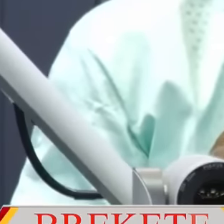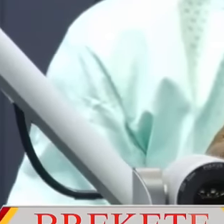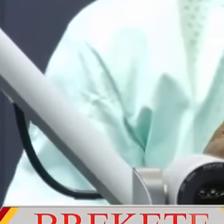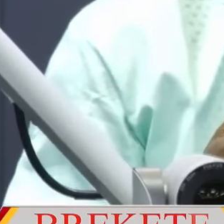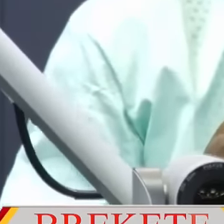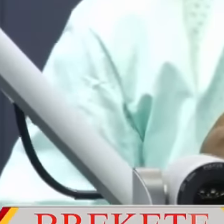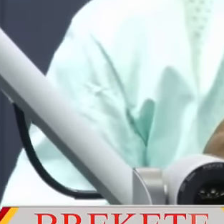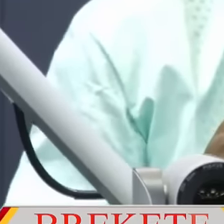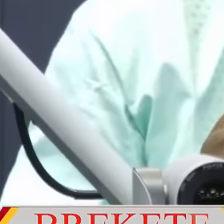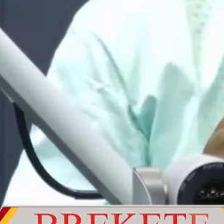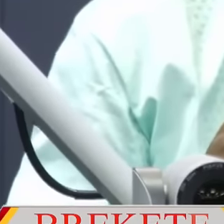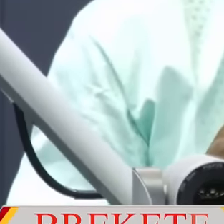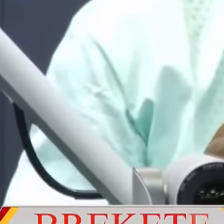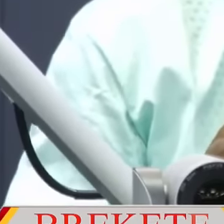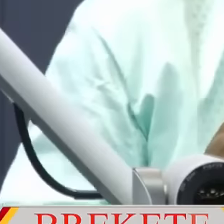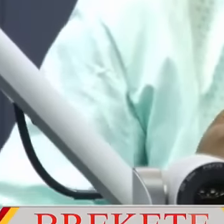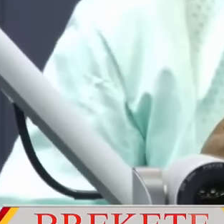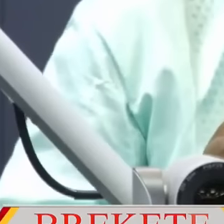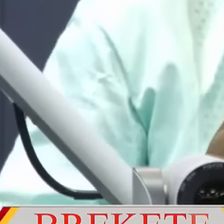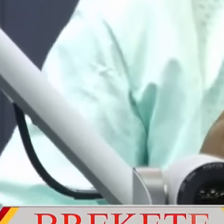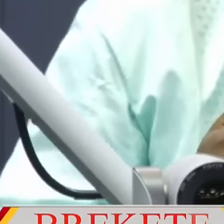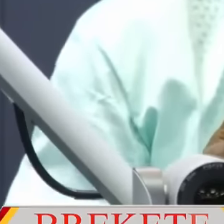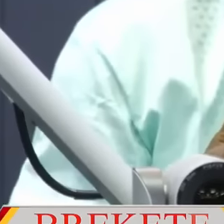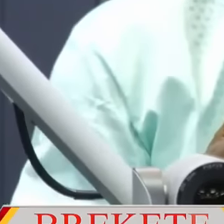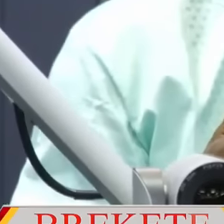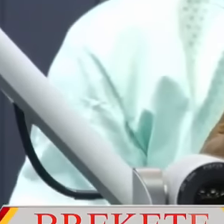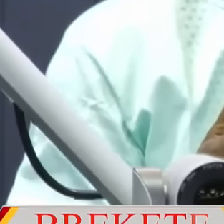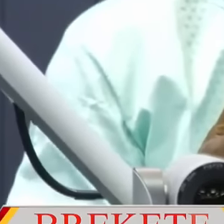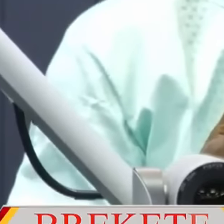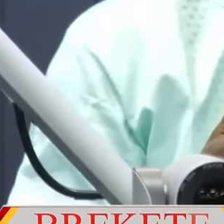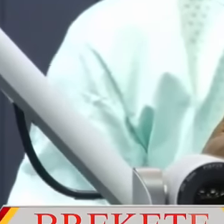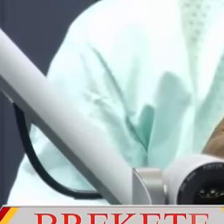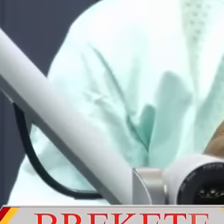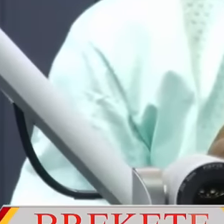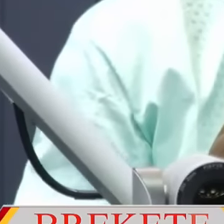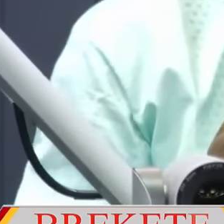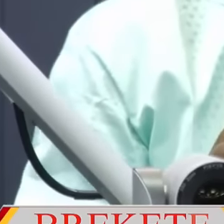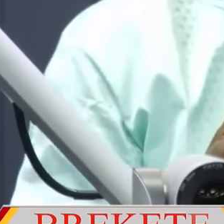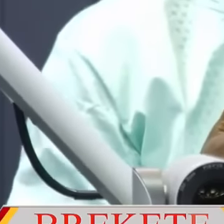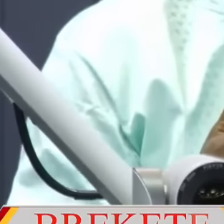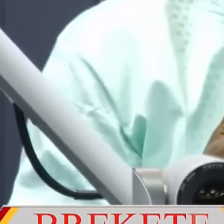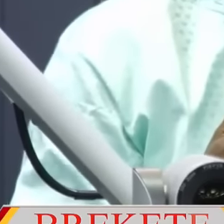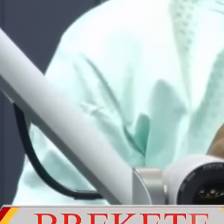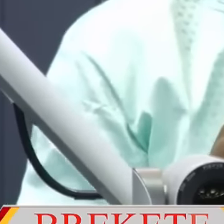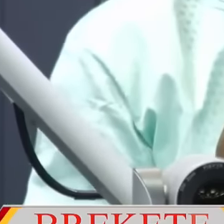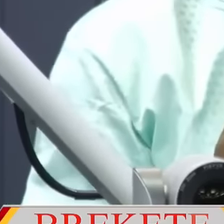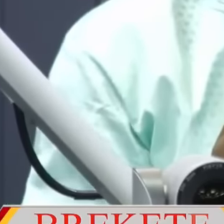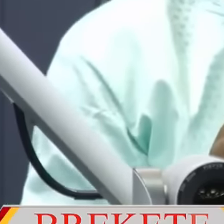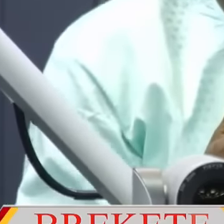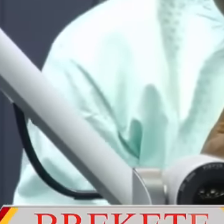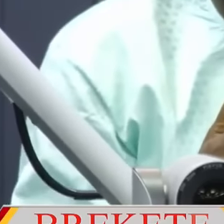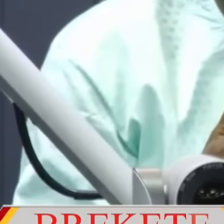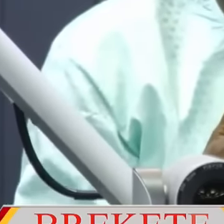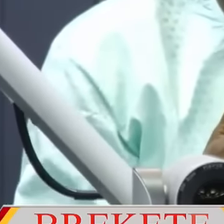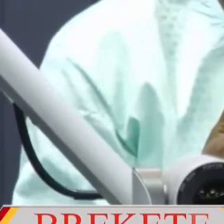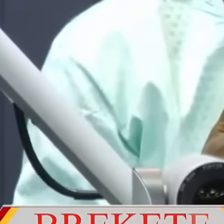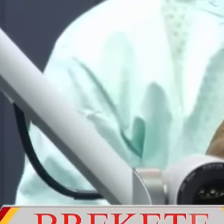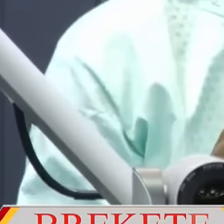shi saboda haka dabbobin nan ma an zo bacewa za su yi sai gashi ya dawo wai an sace